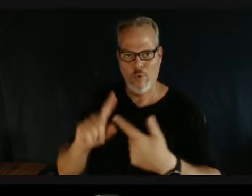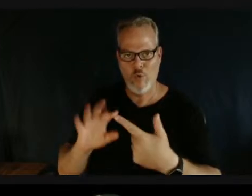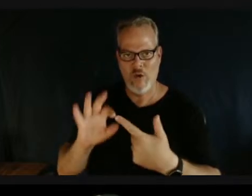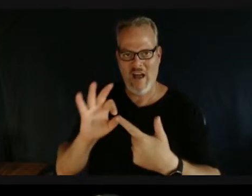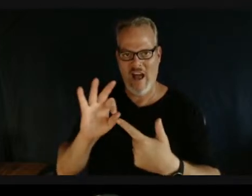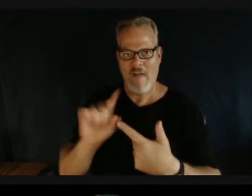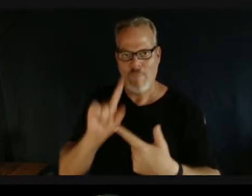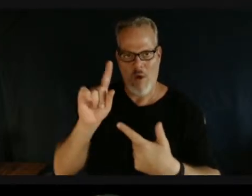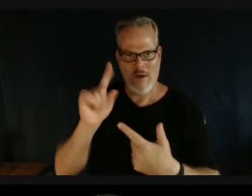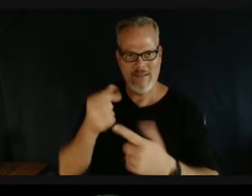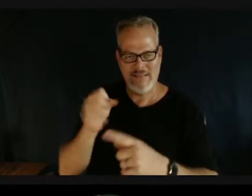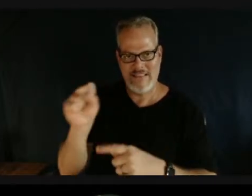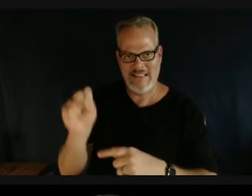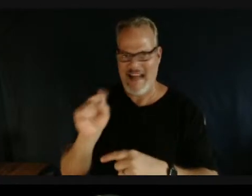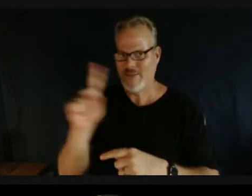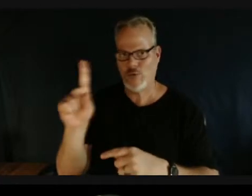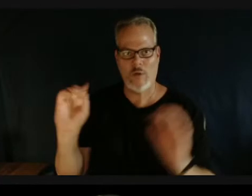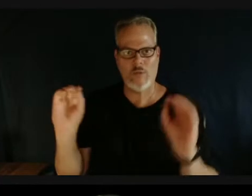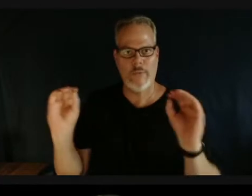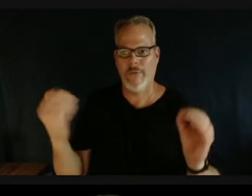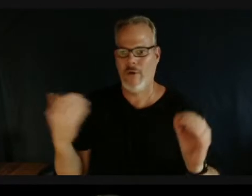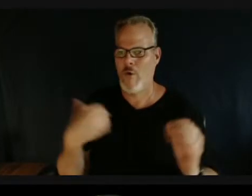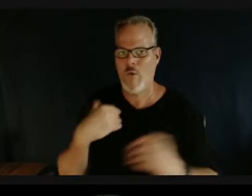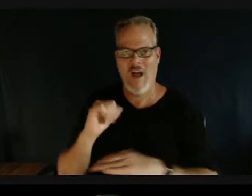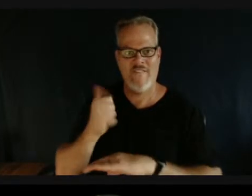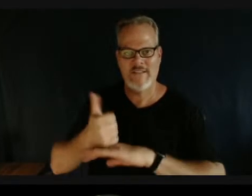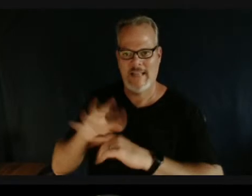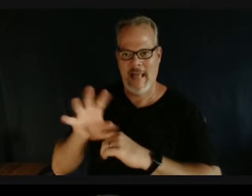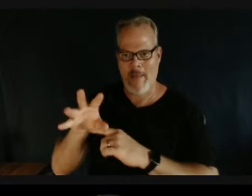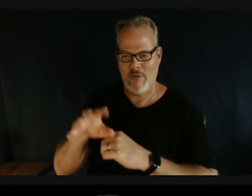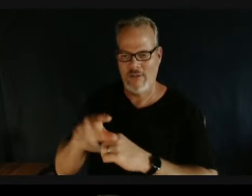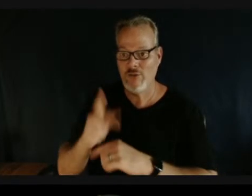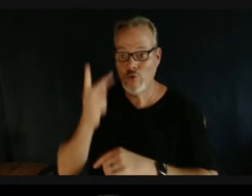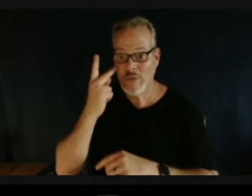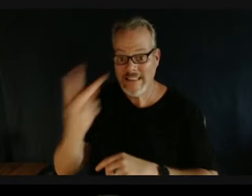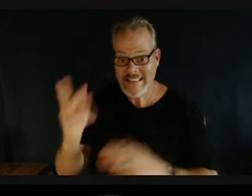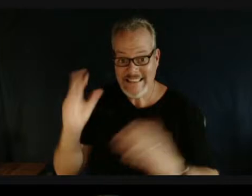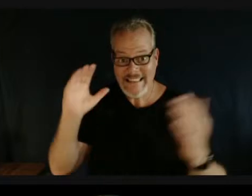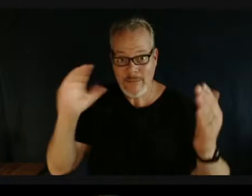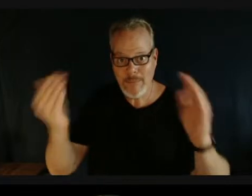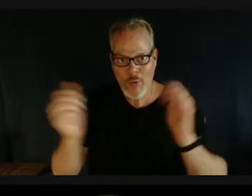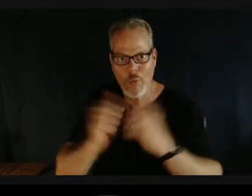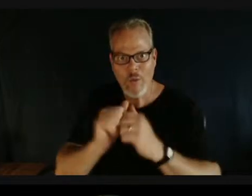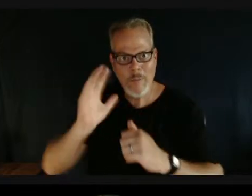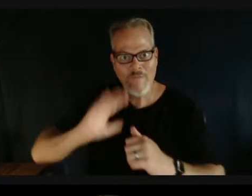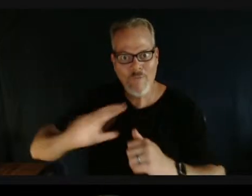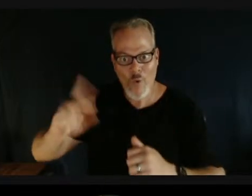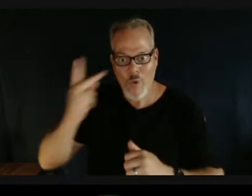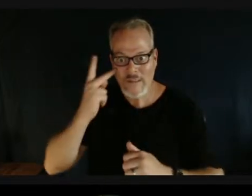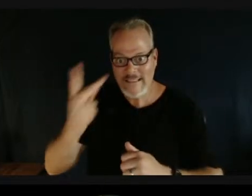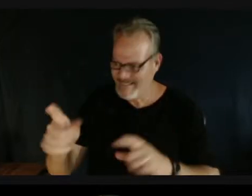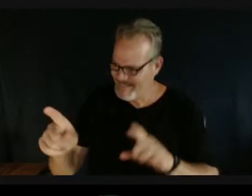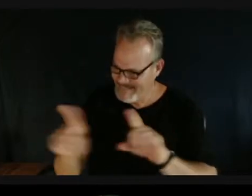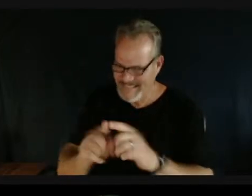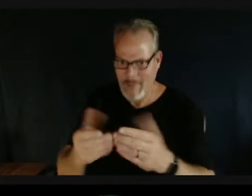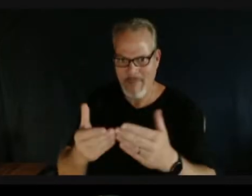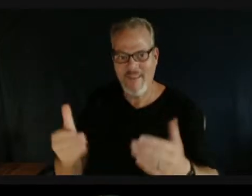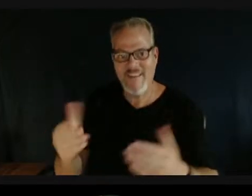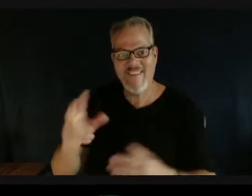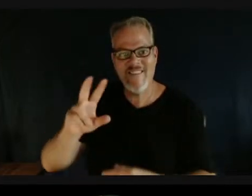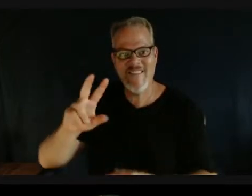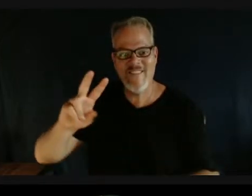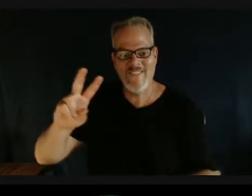now at present. So we can see it's similar to before. Here is the V1 camera. So very